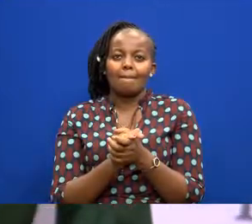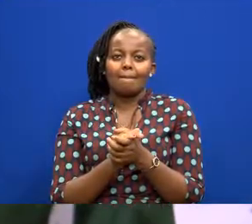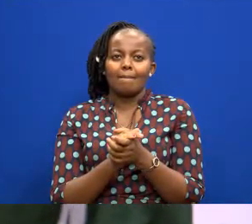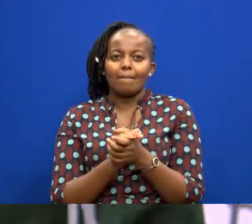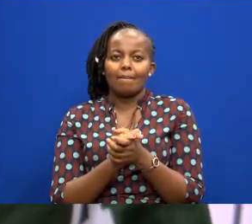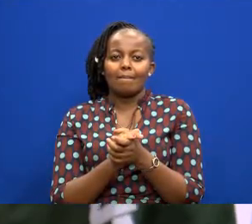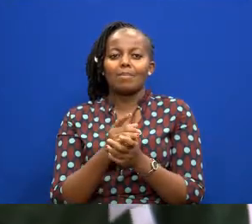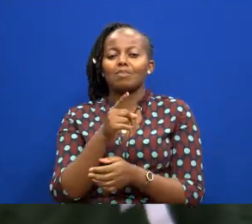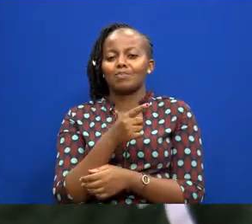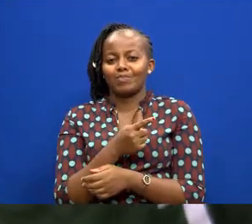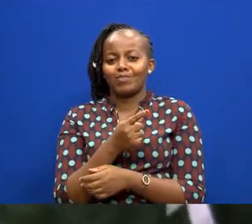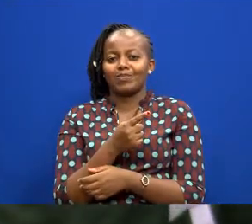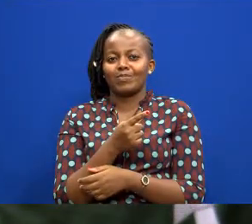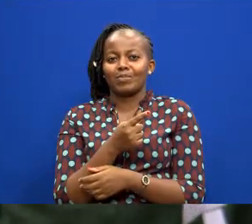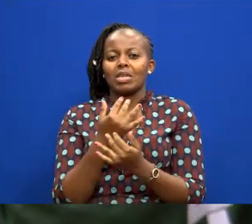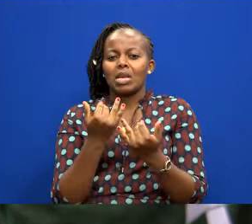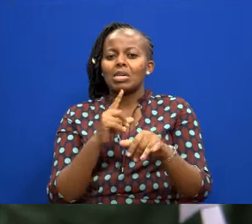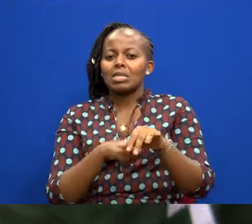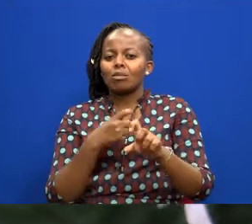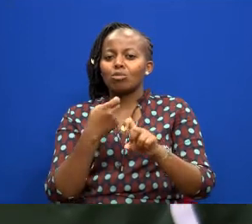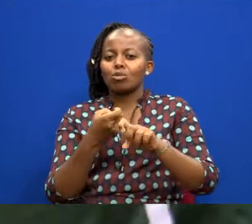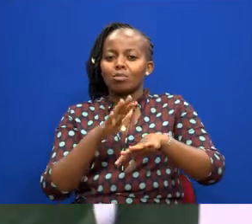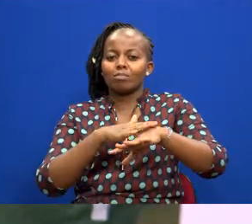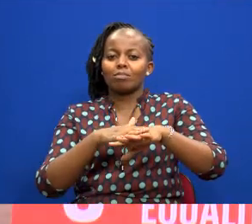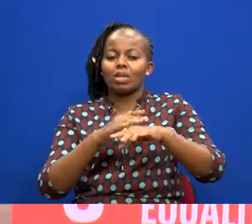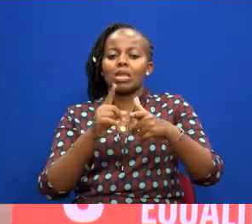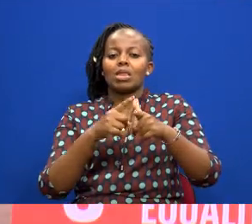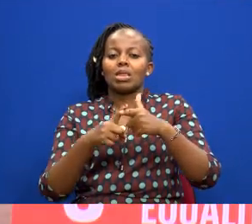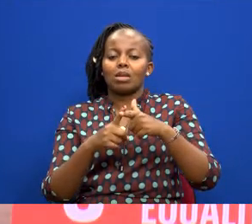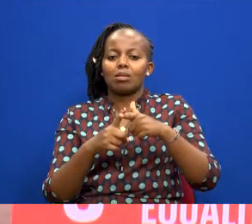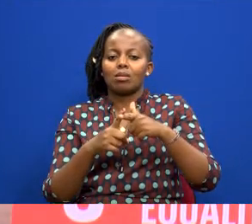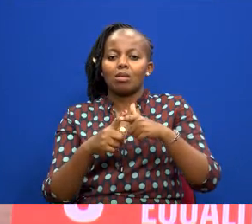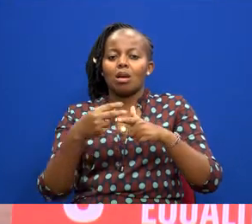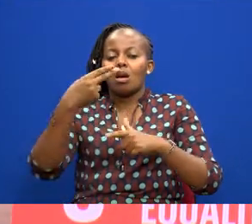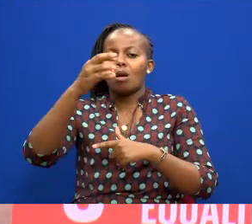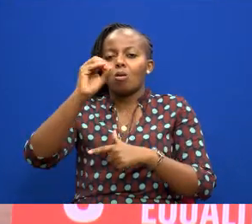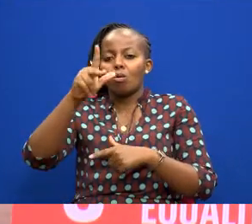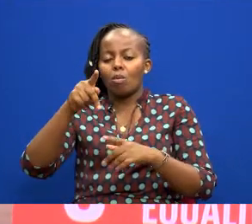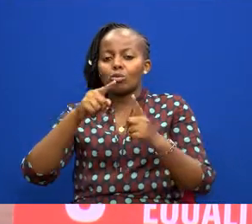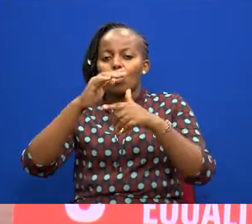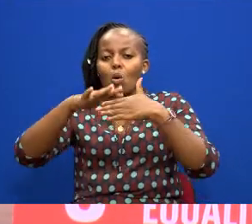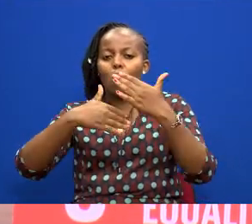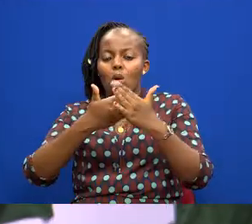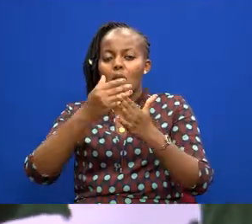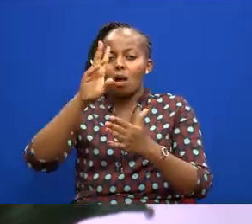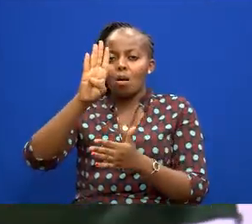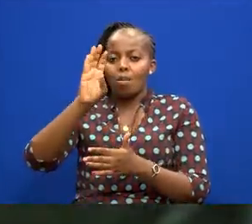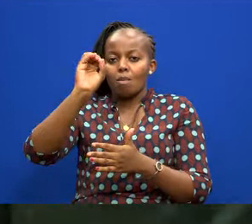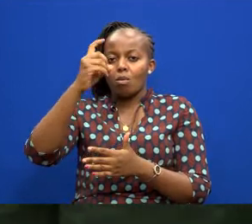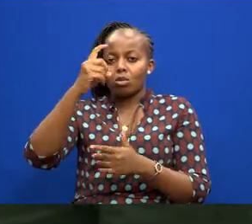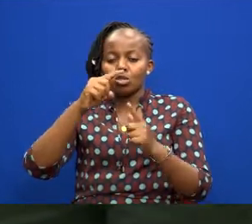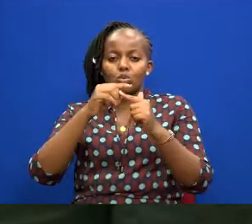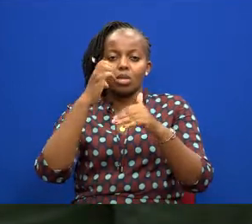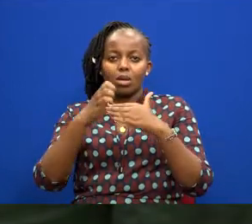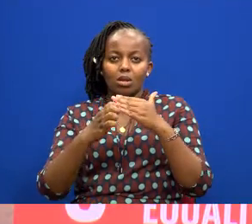Like this. So when the stone gets there, again I hook to all the boxes up to the end. Let us see how it's done.